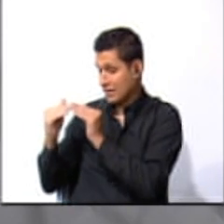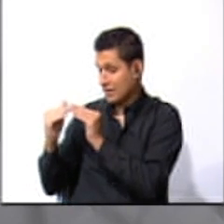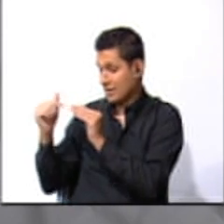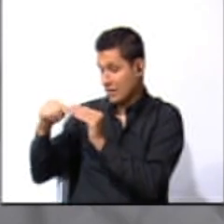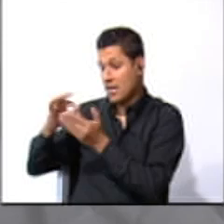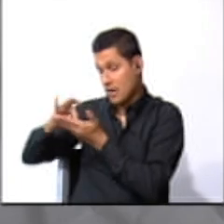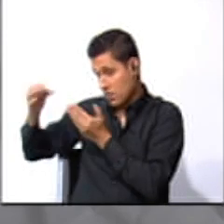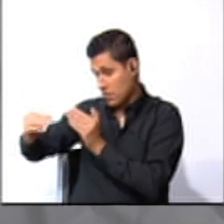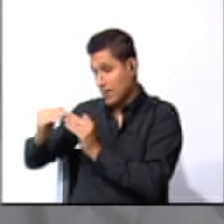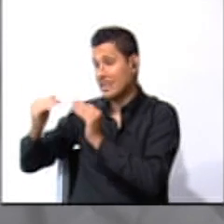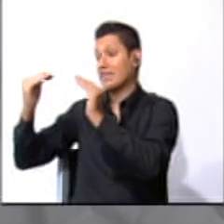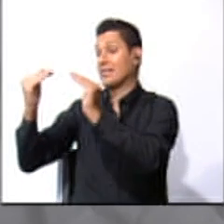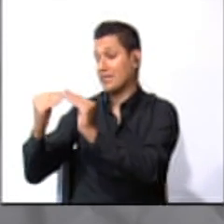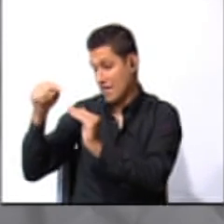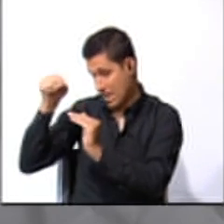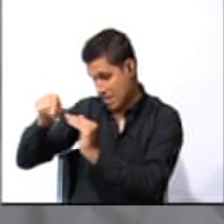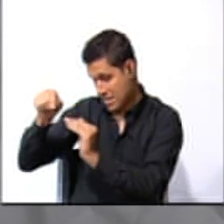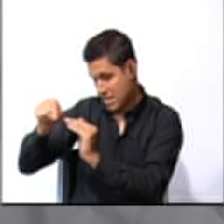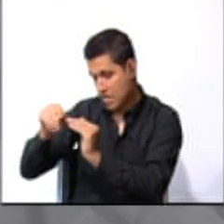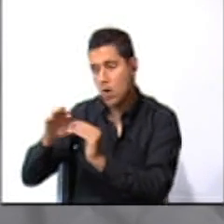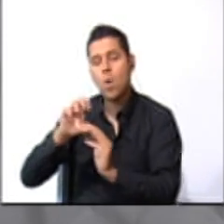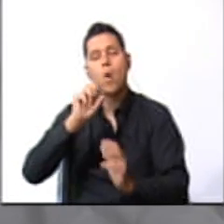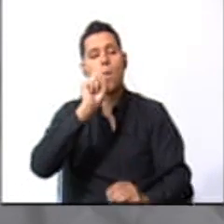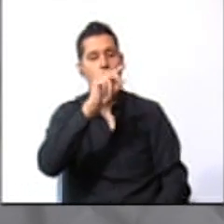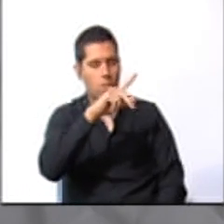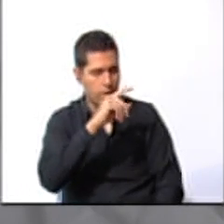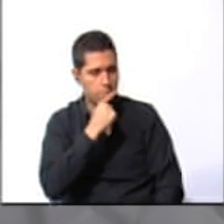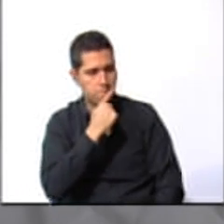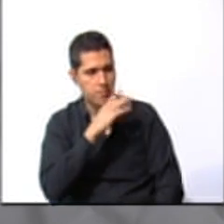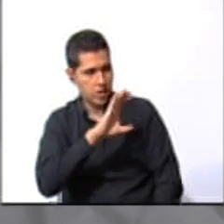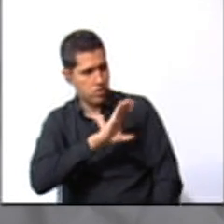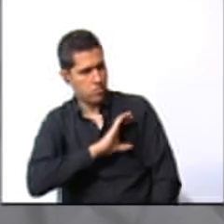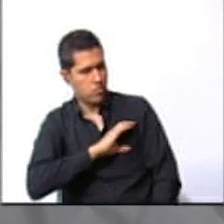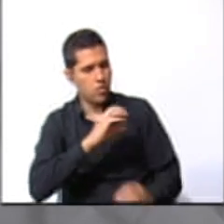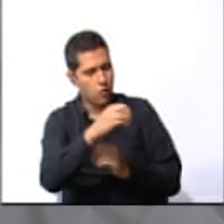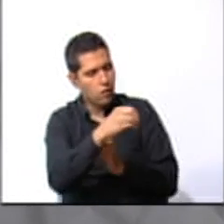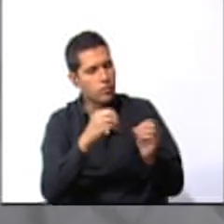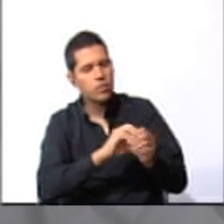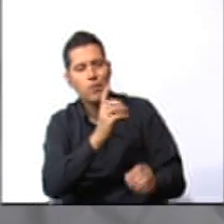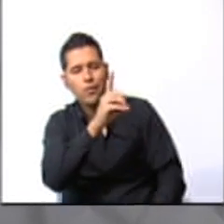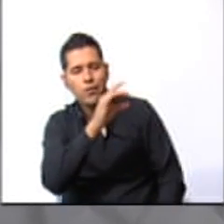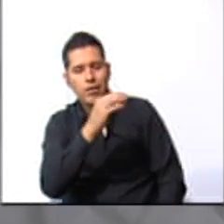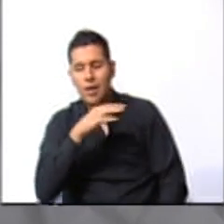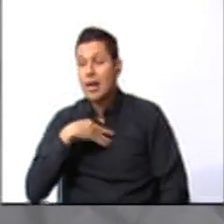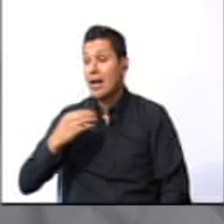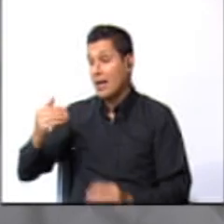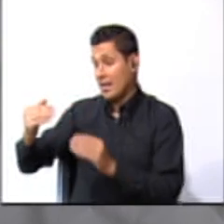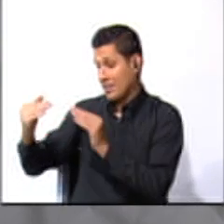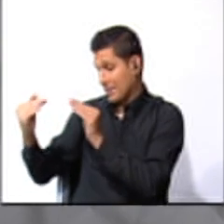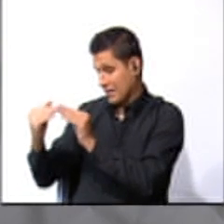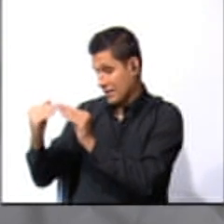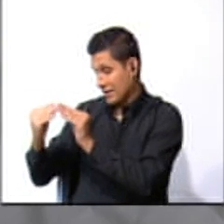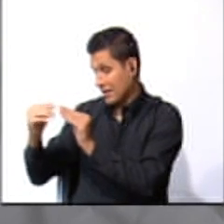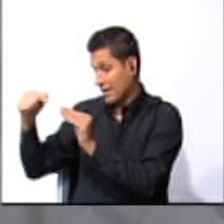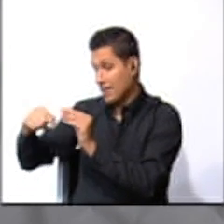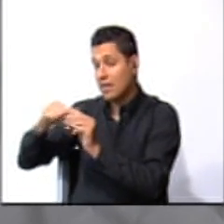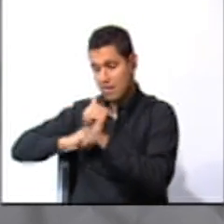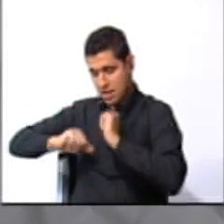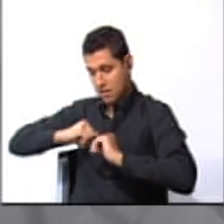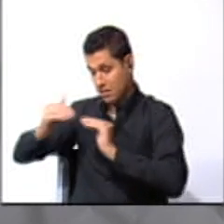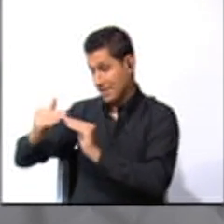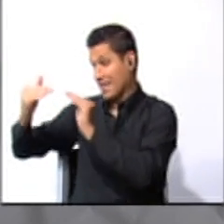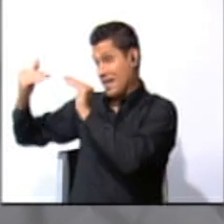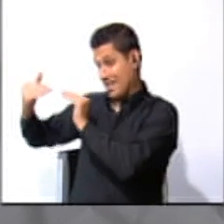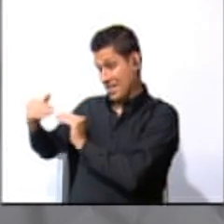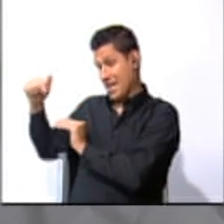School. Where is the police station? The police station is behind the city hall. Where